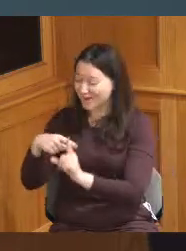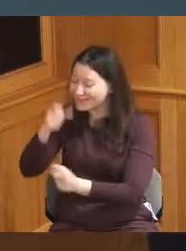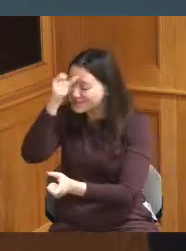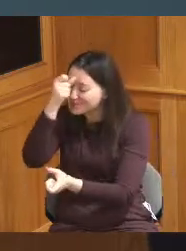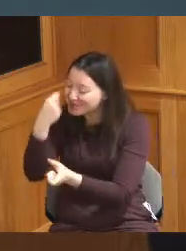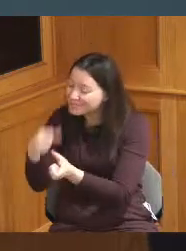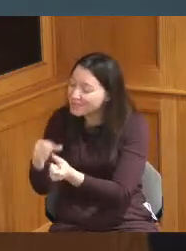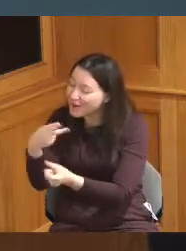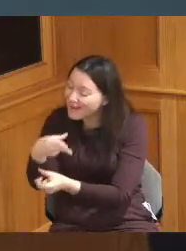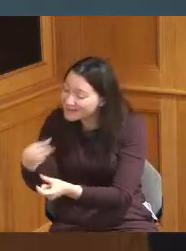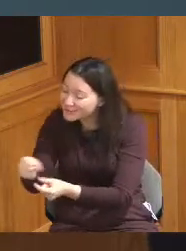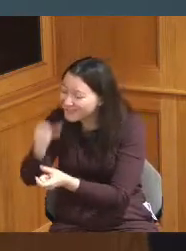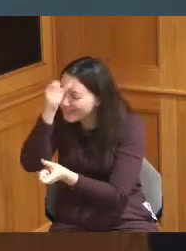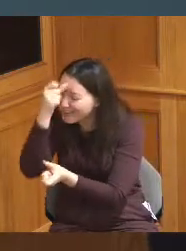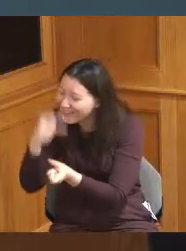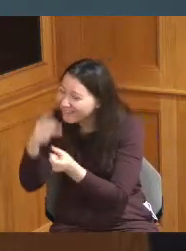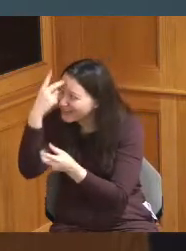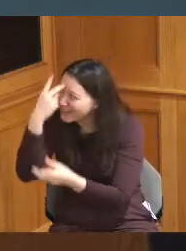memories. A lot of times we see